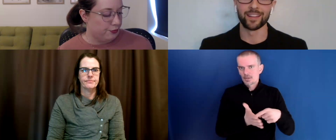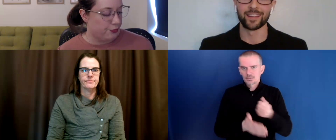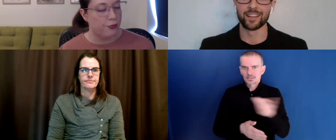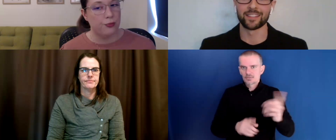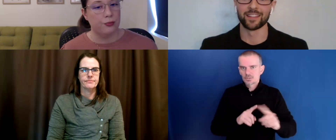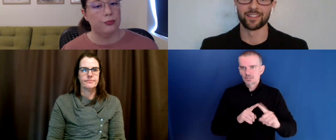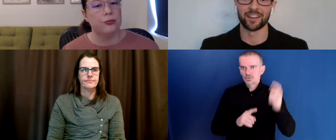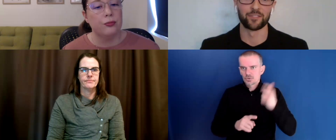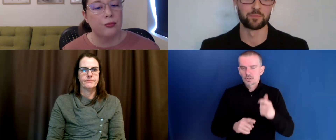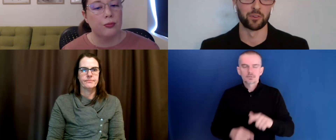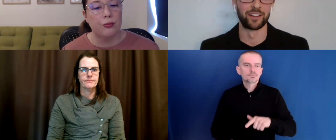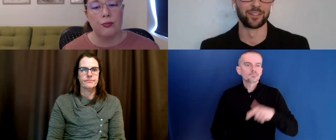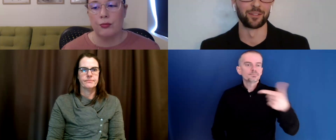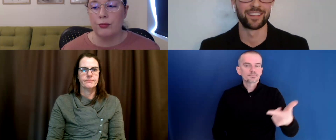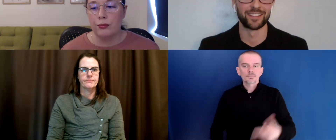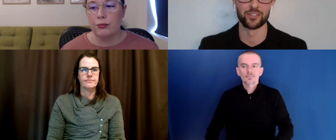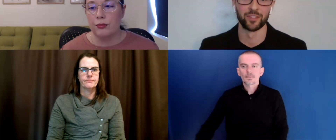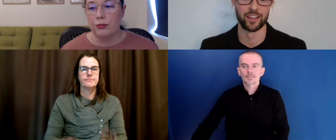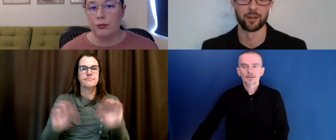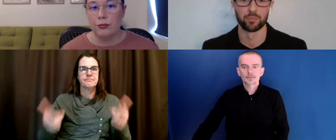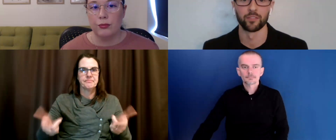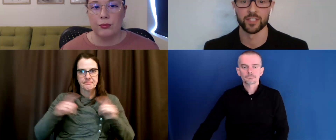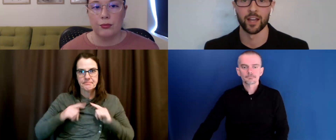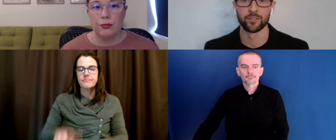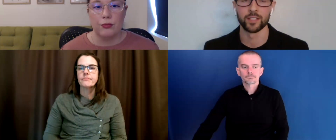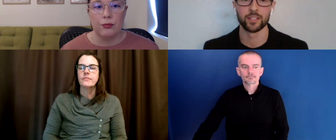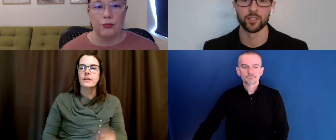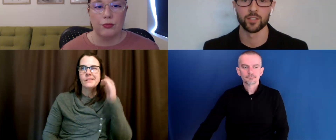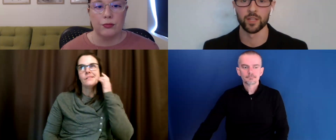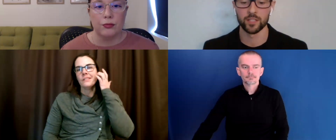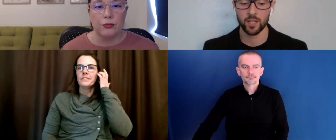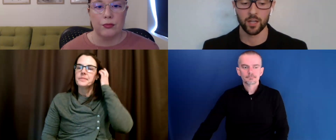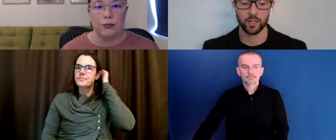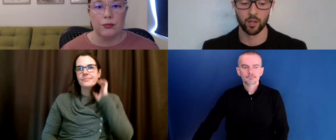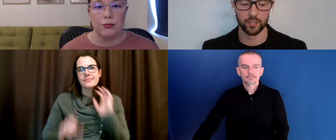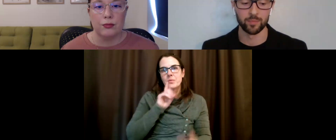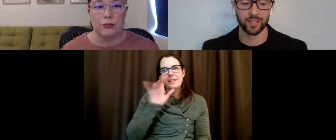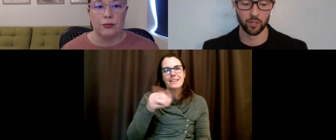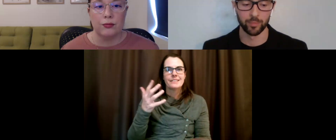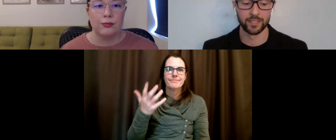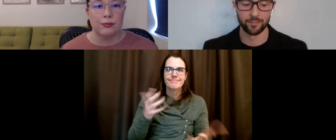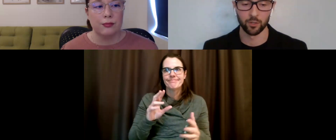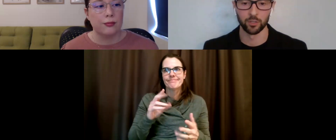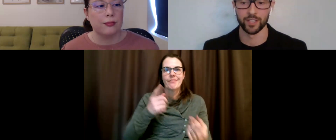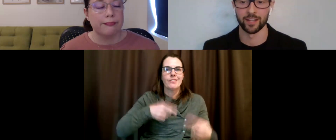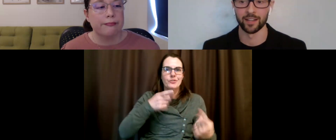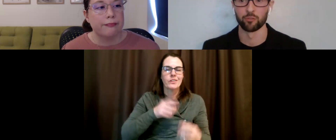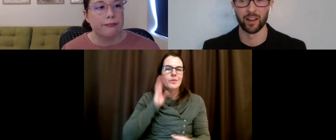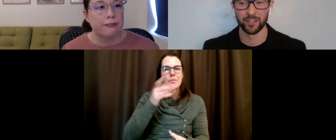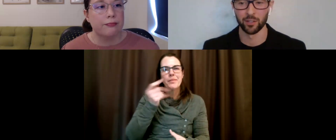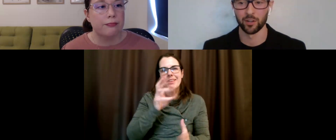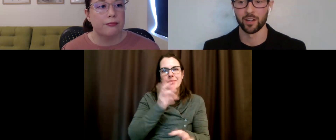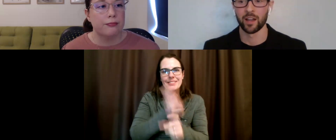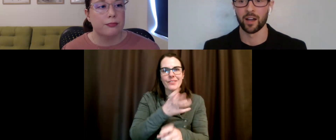Well, it's a kind of this perennial issue that nonprofits have. It's always going to be a little bit difficult